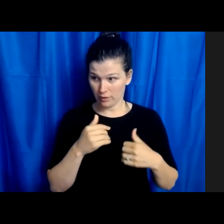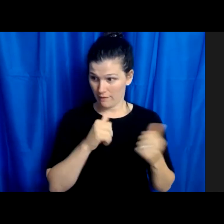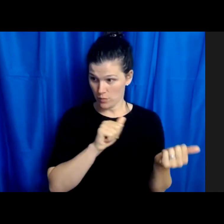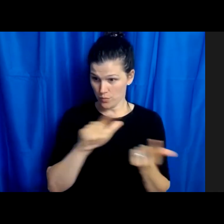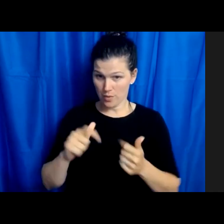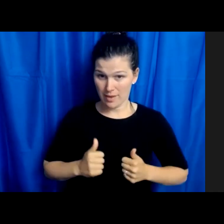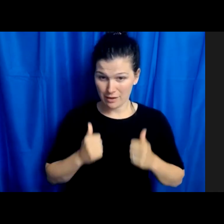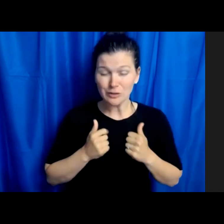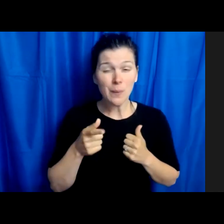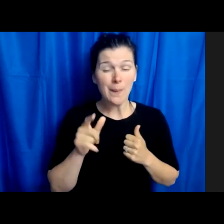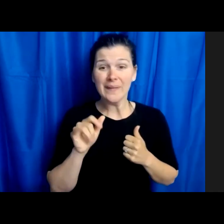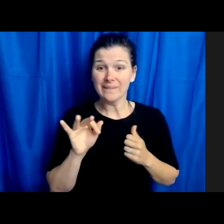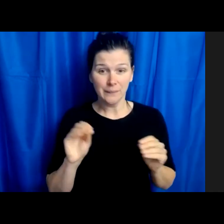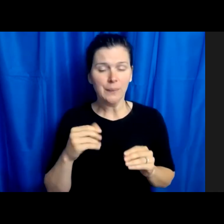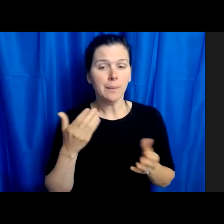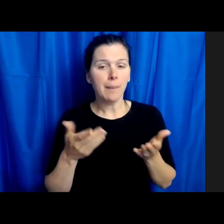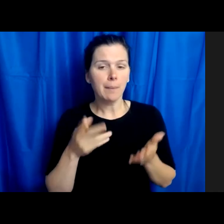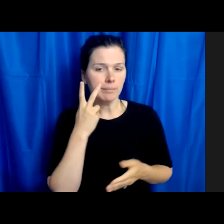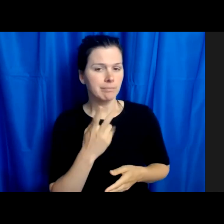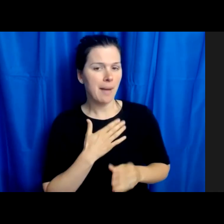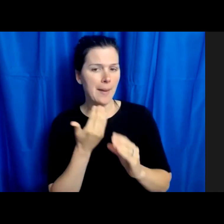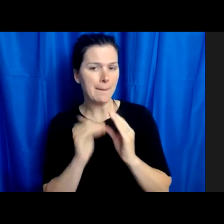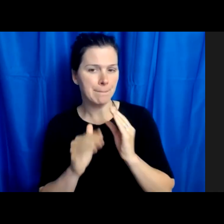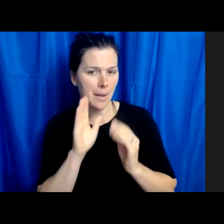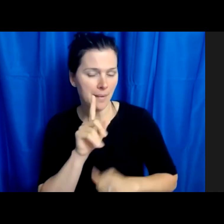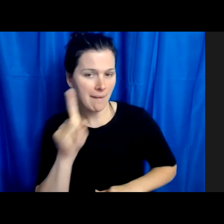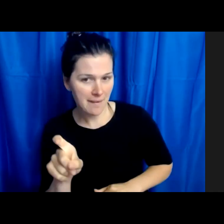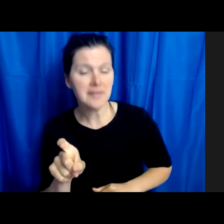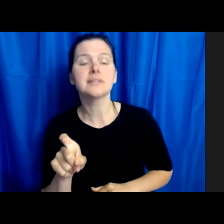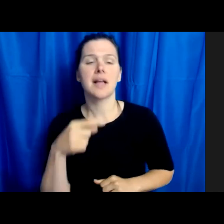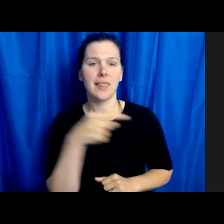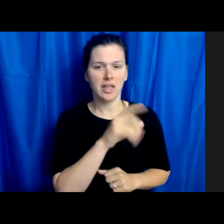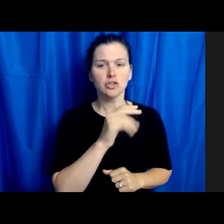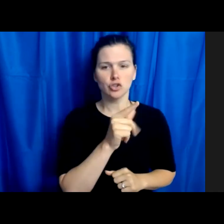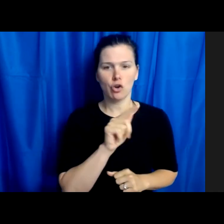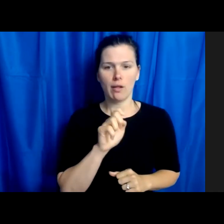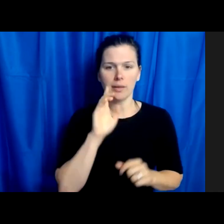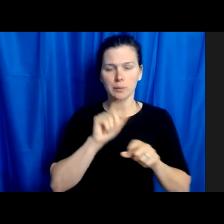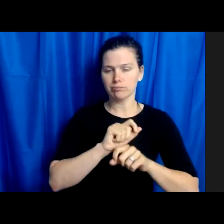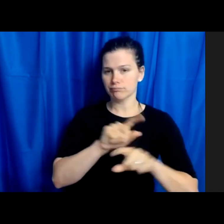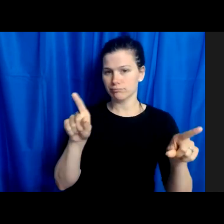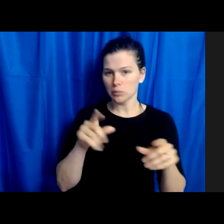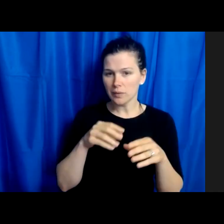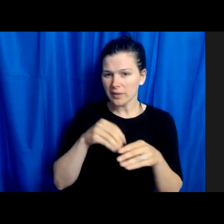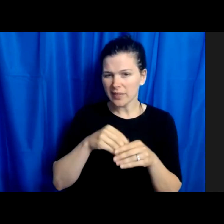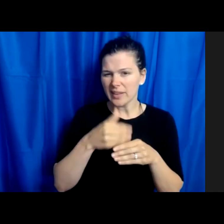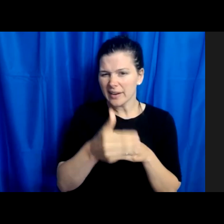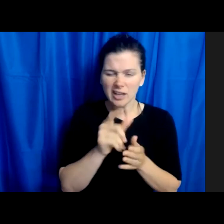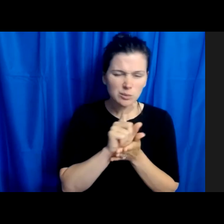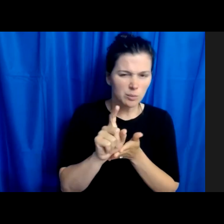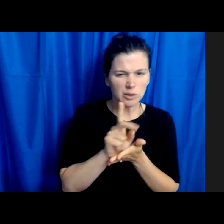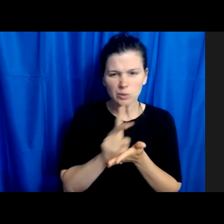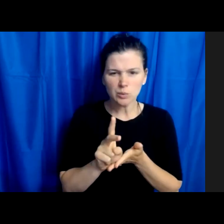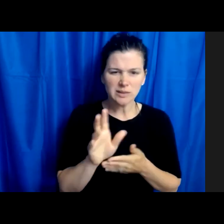get an extra email from me, and then Charlotte will send those out within the next week or two. Okay, and the next thing I want you guys to